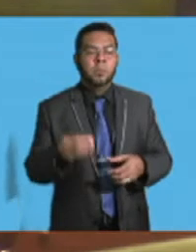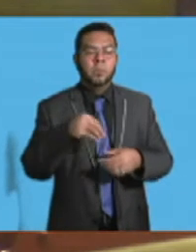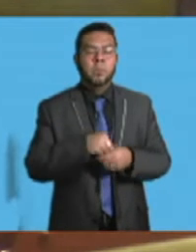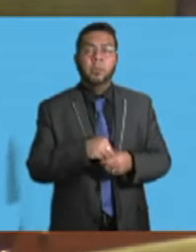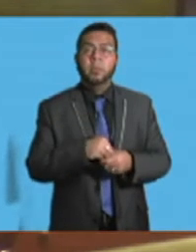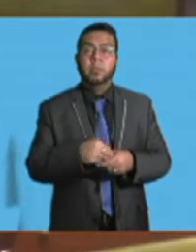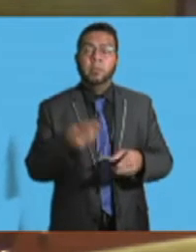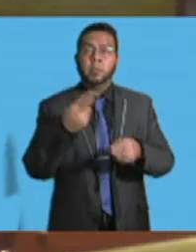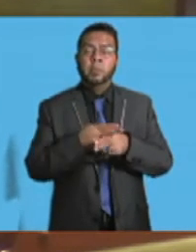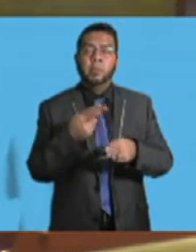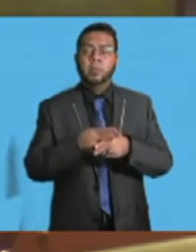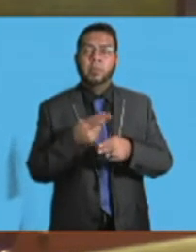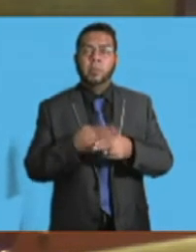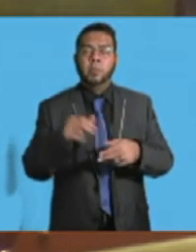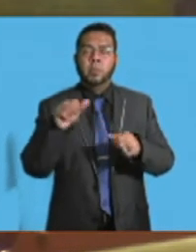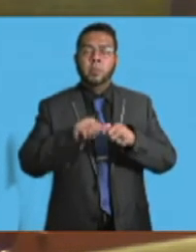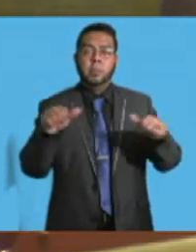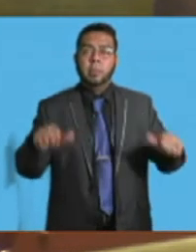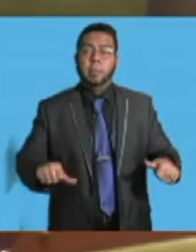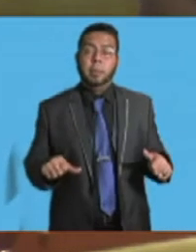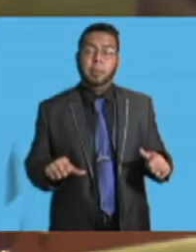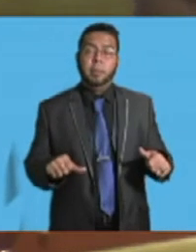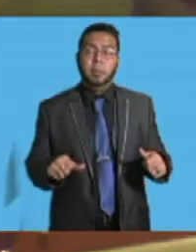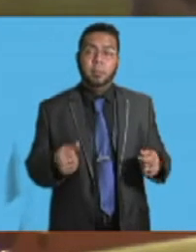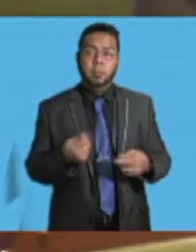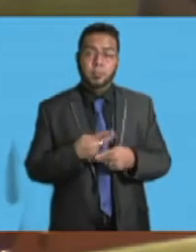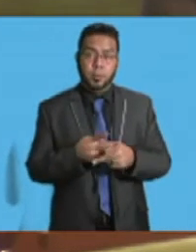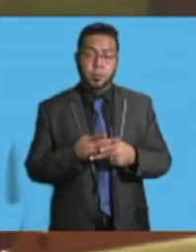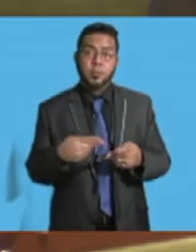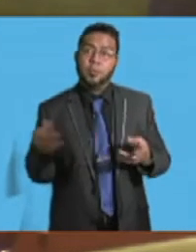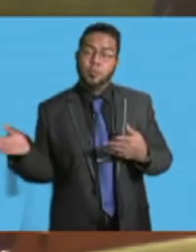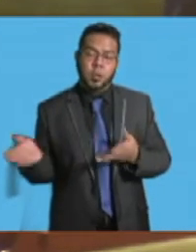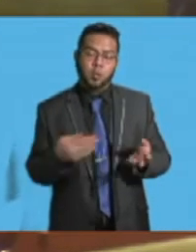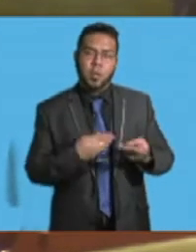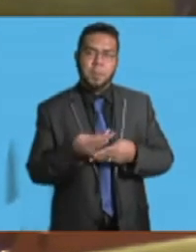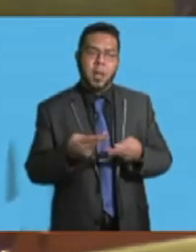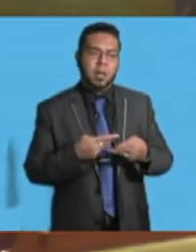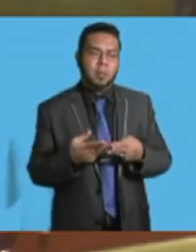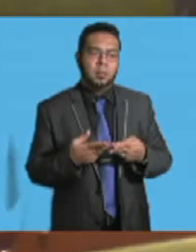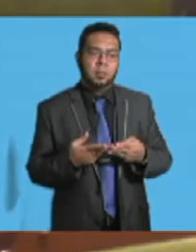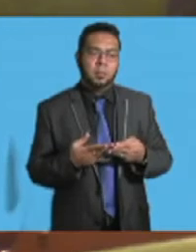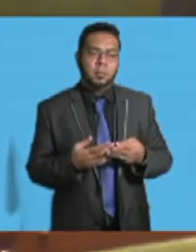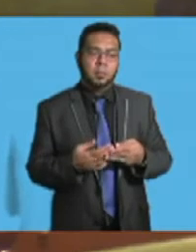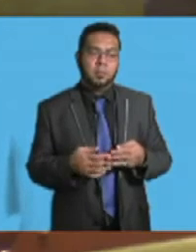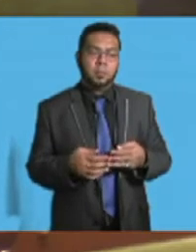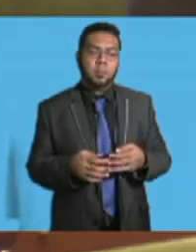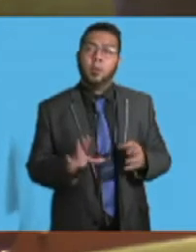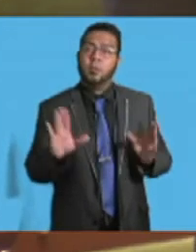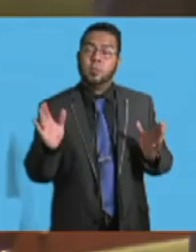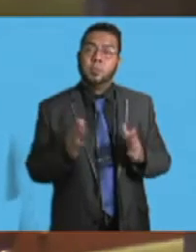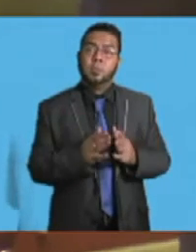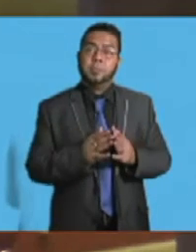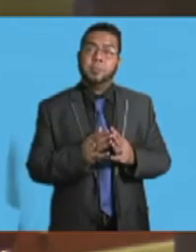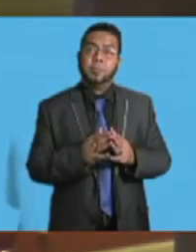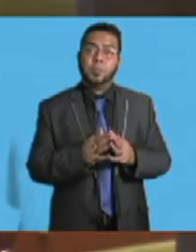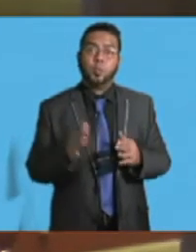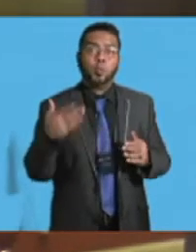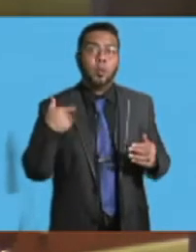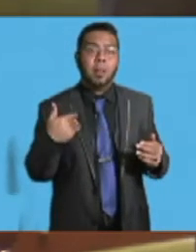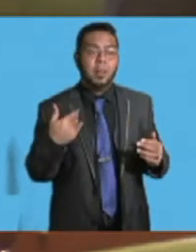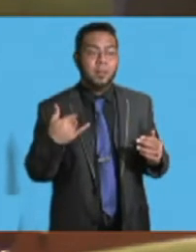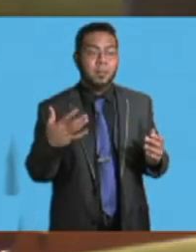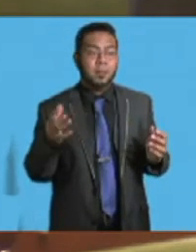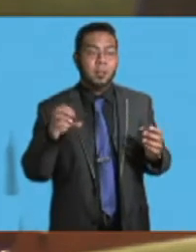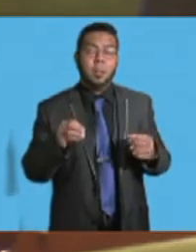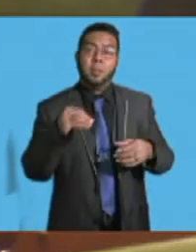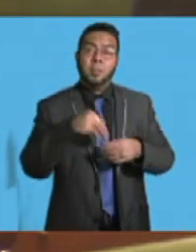and agriculture produce to the markets. The main beneficiaries of farm roads will be small-scale farmers who live along the main